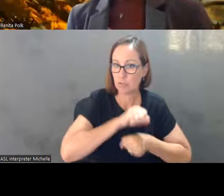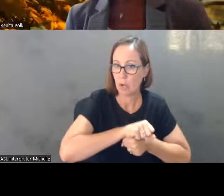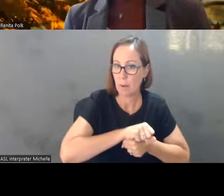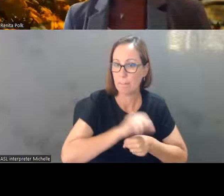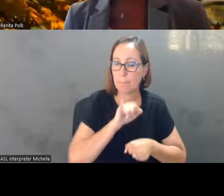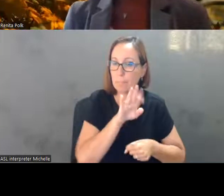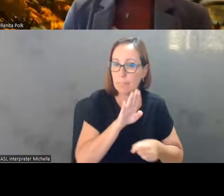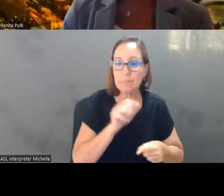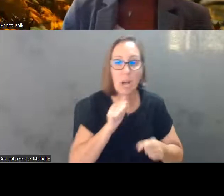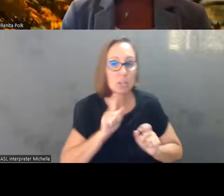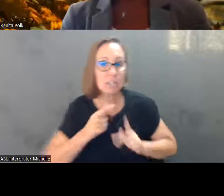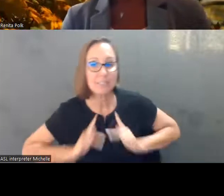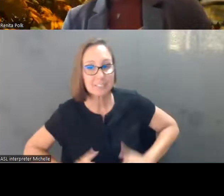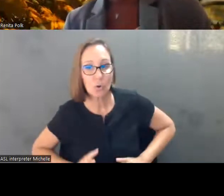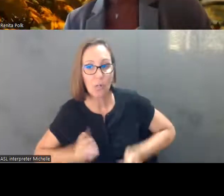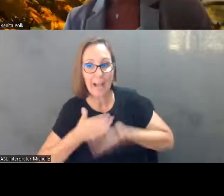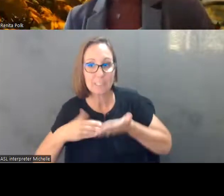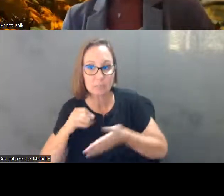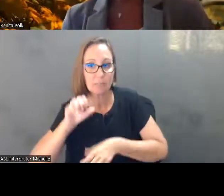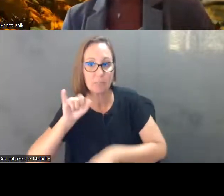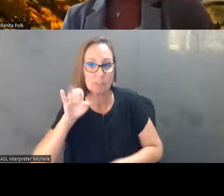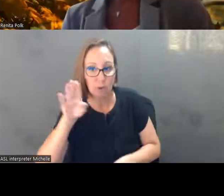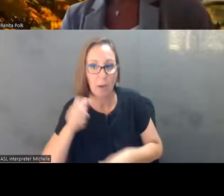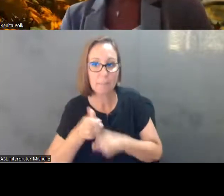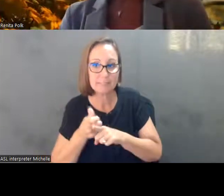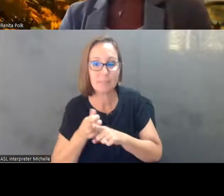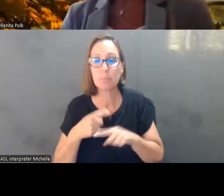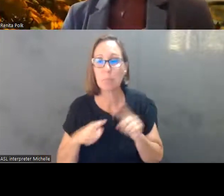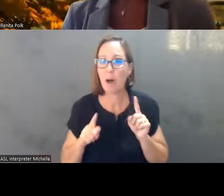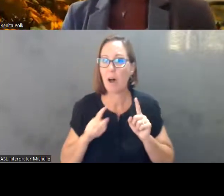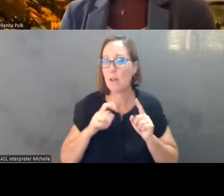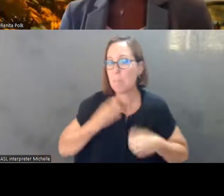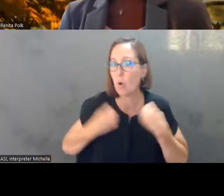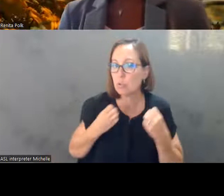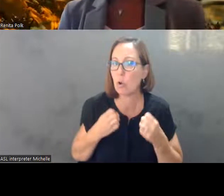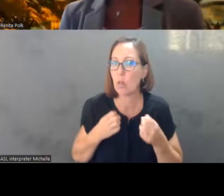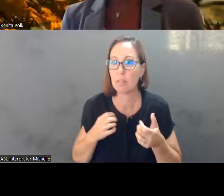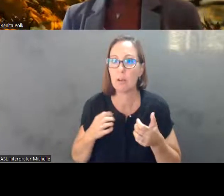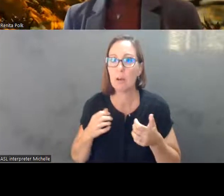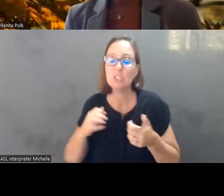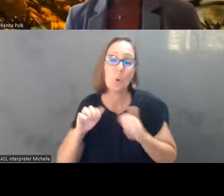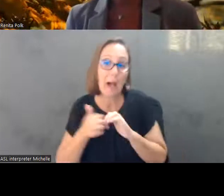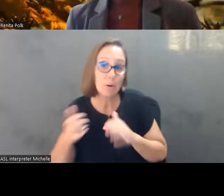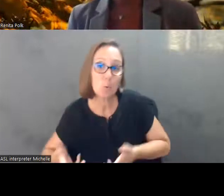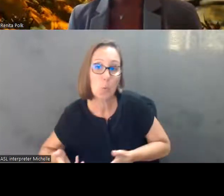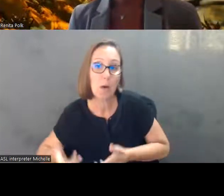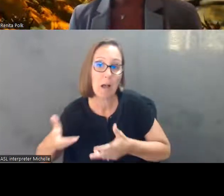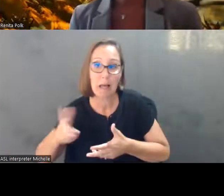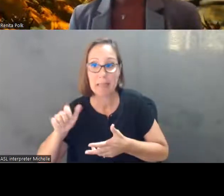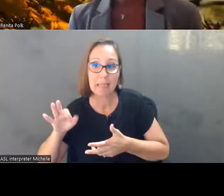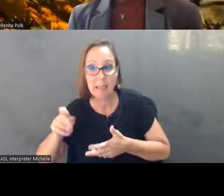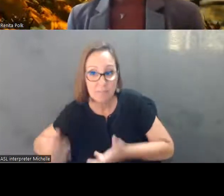physical aspects, or, how to, use a lift and help move a patient, but also